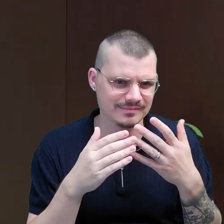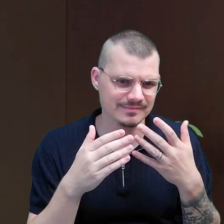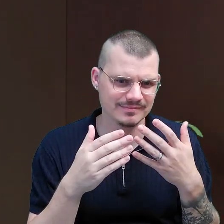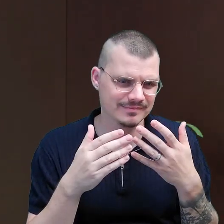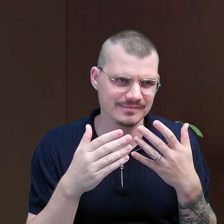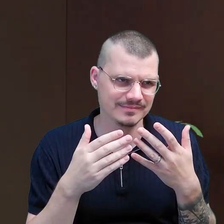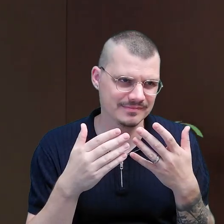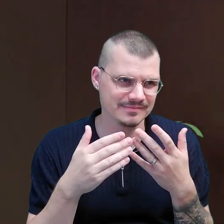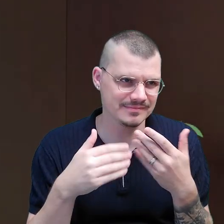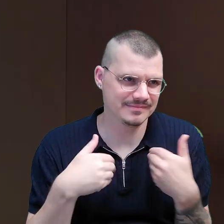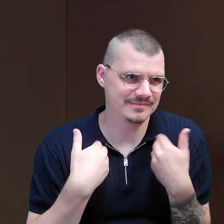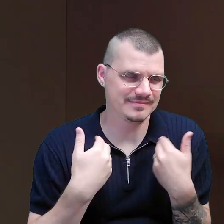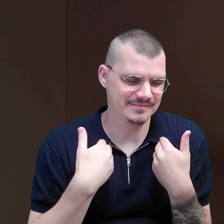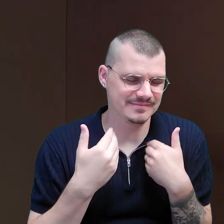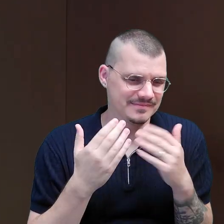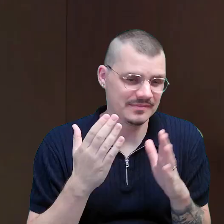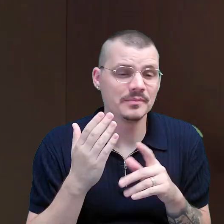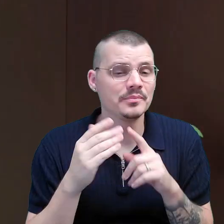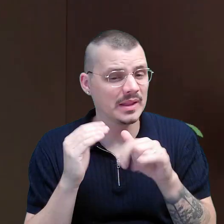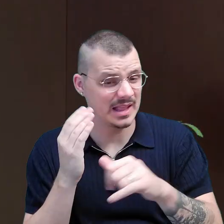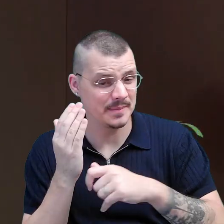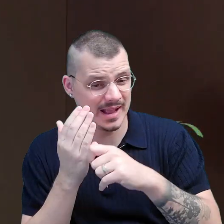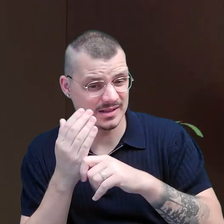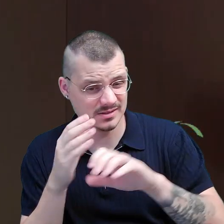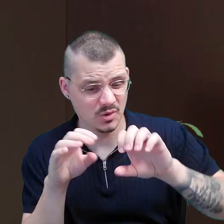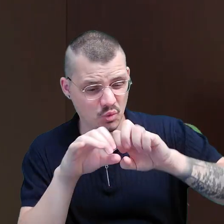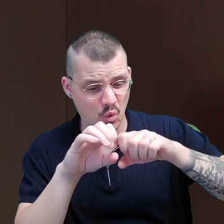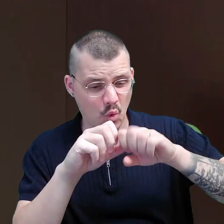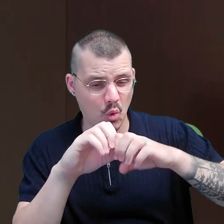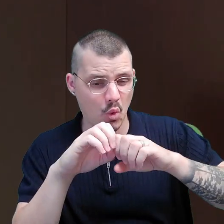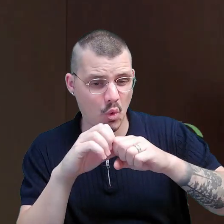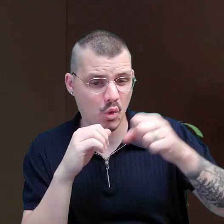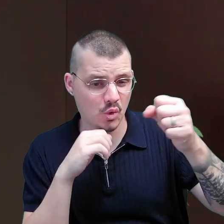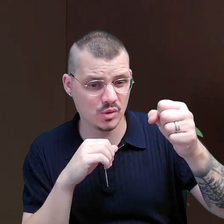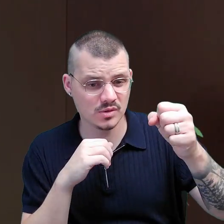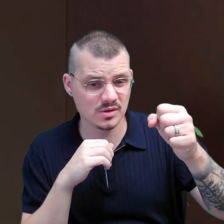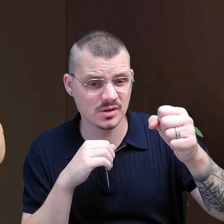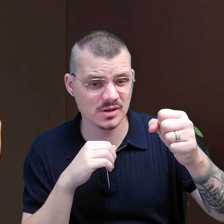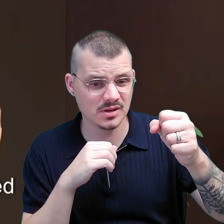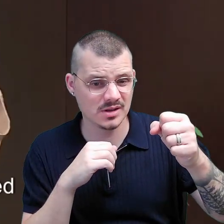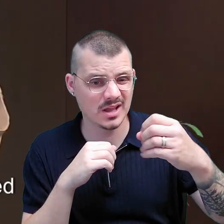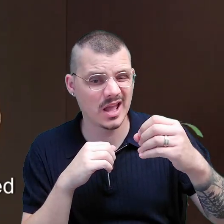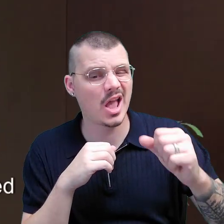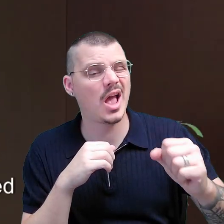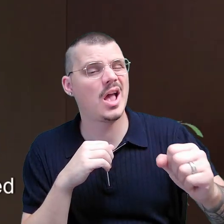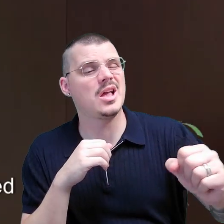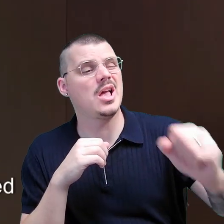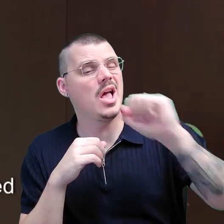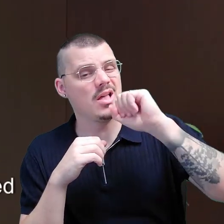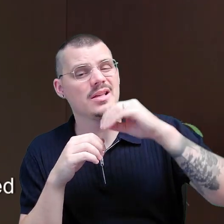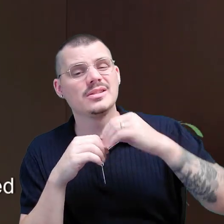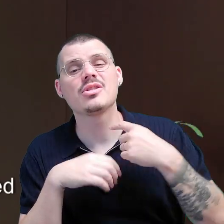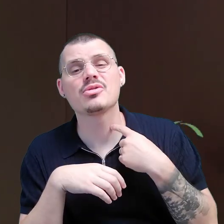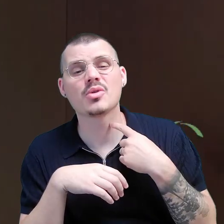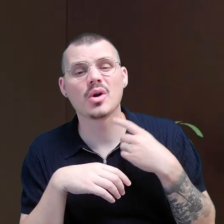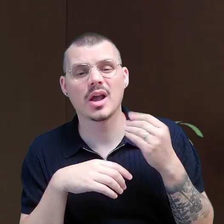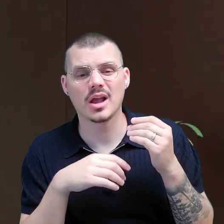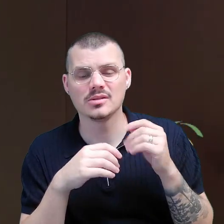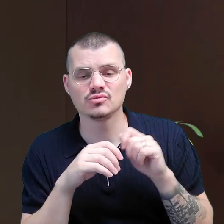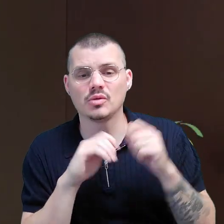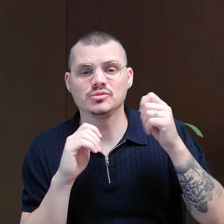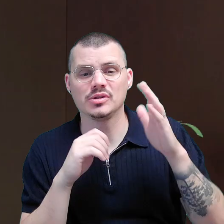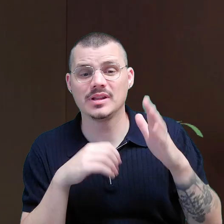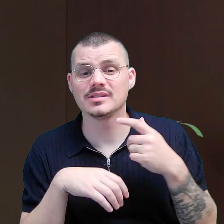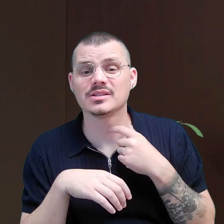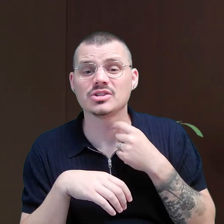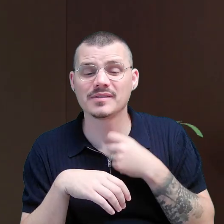in the last 20 years or so, rolled up a heavy magazine and jammed it in his throat and ruptured his